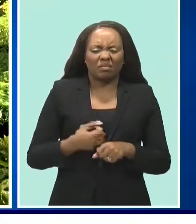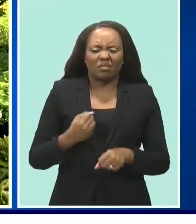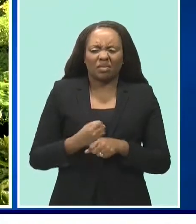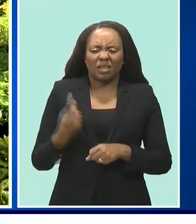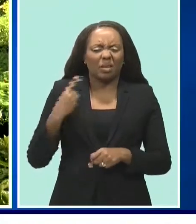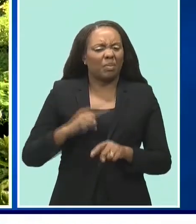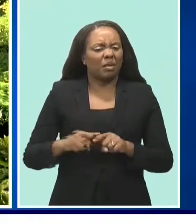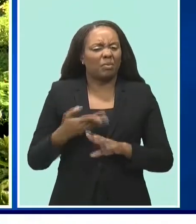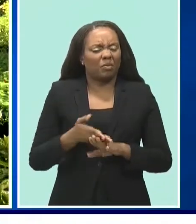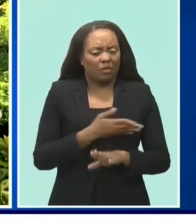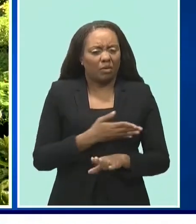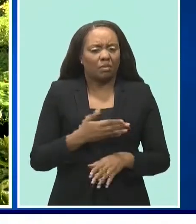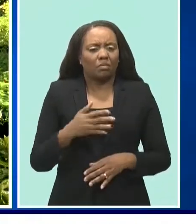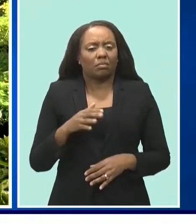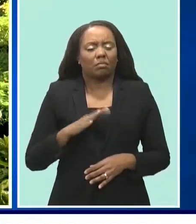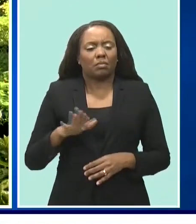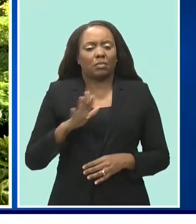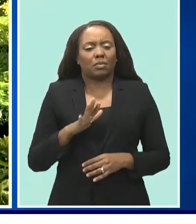10 years of